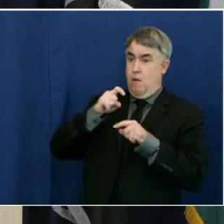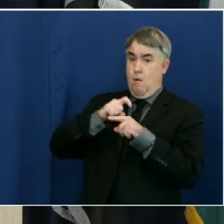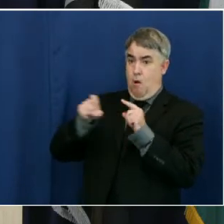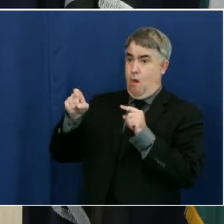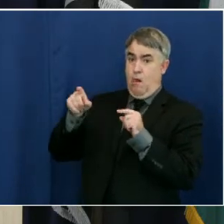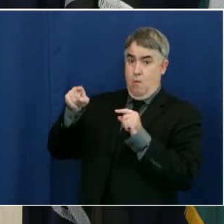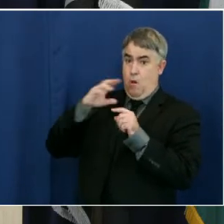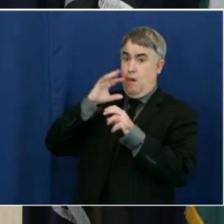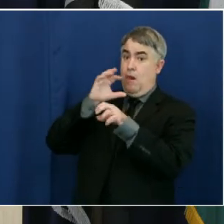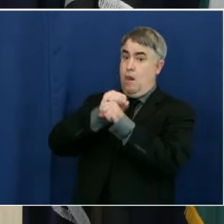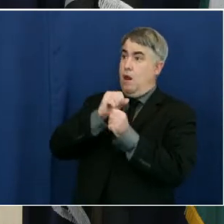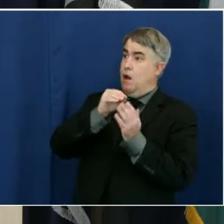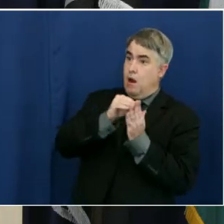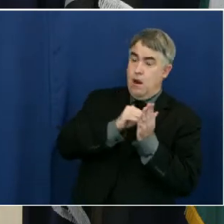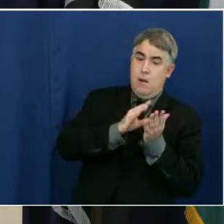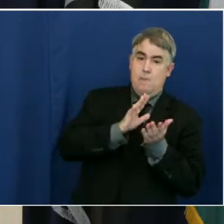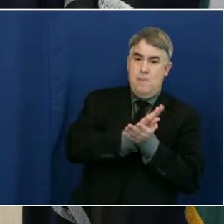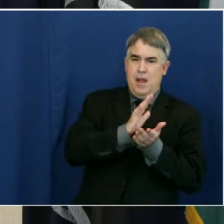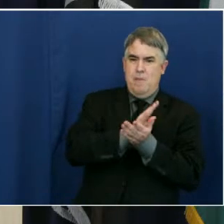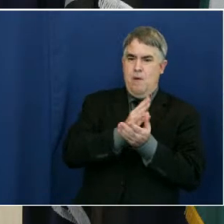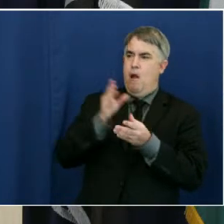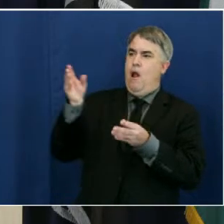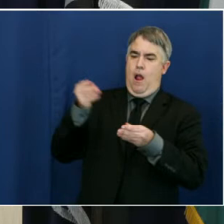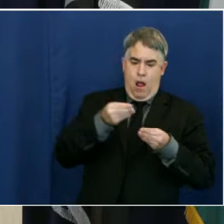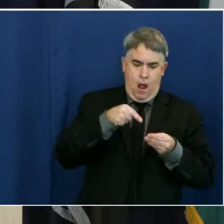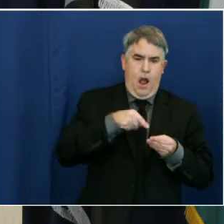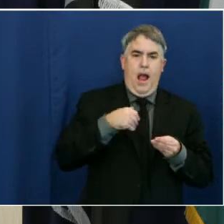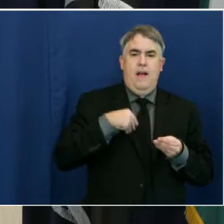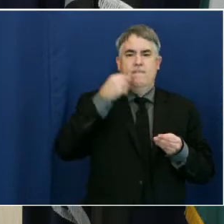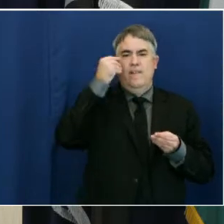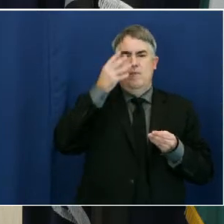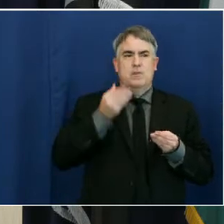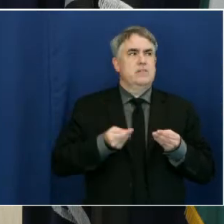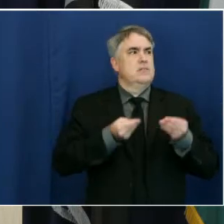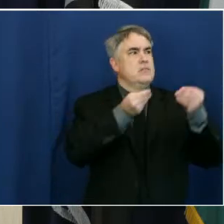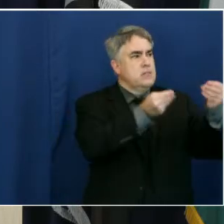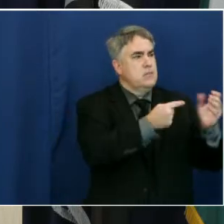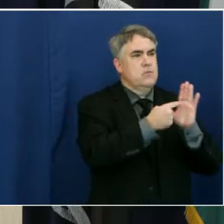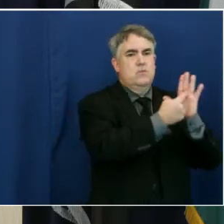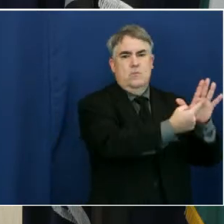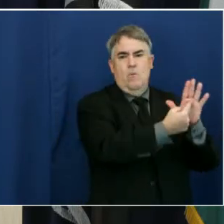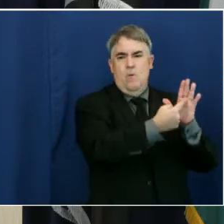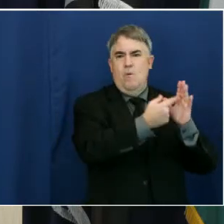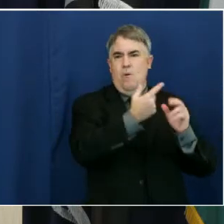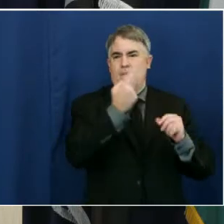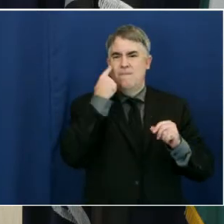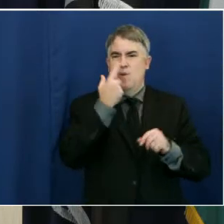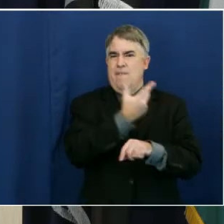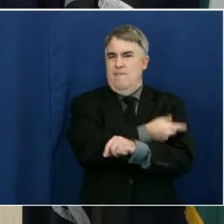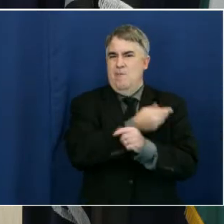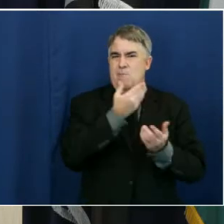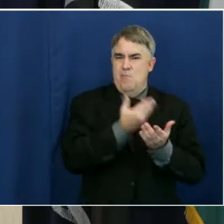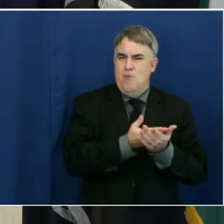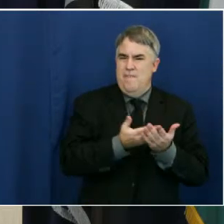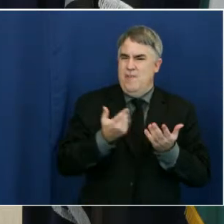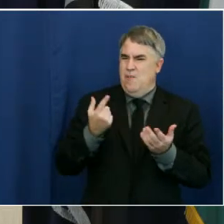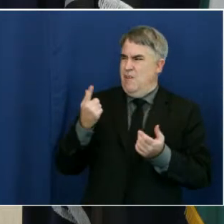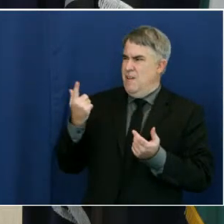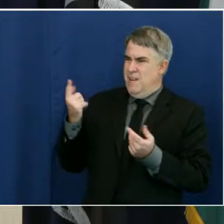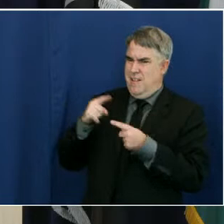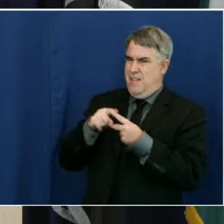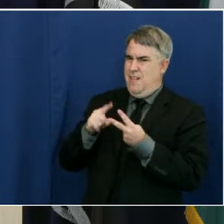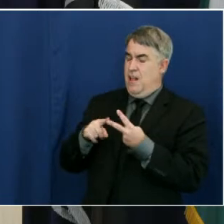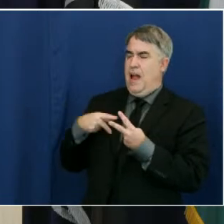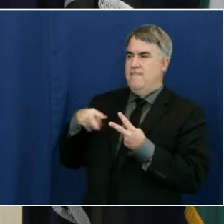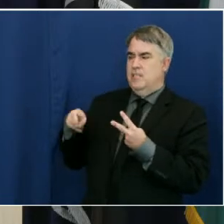get vaccinated at one of the super sites or other points of distribution? So that's kind of the first question. Got it. And the second question is